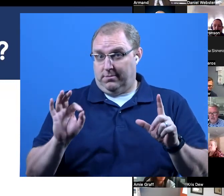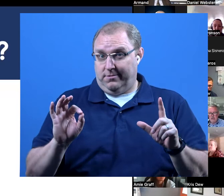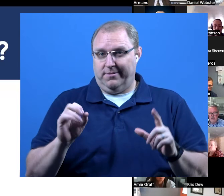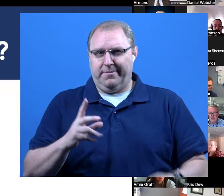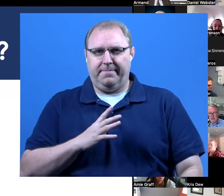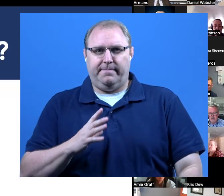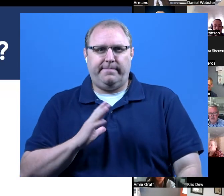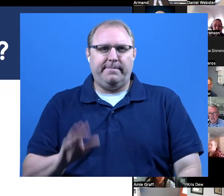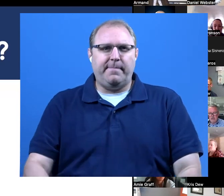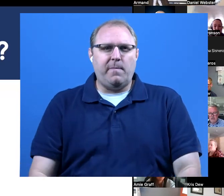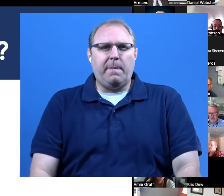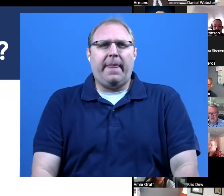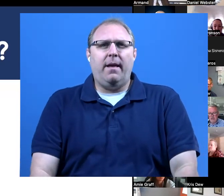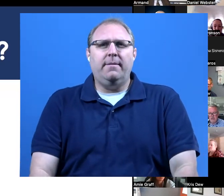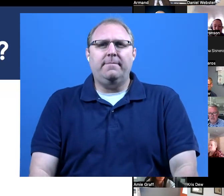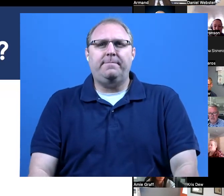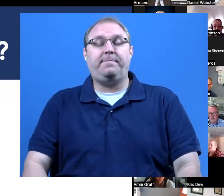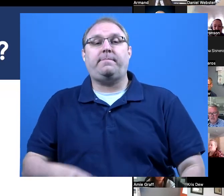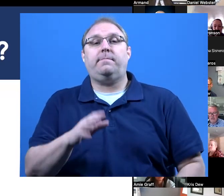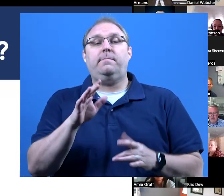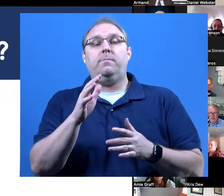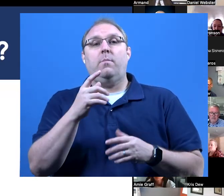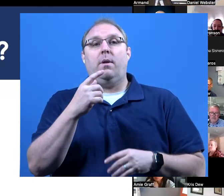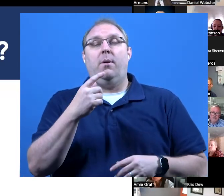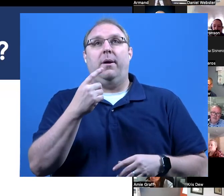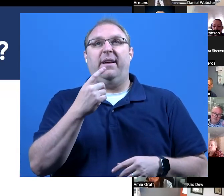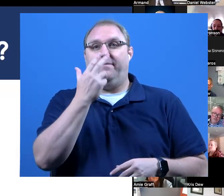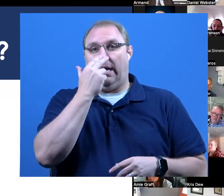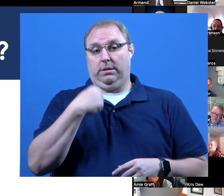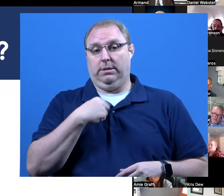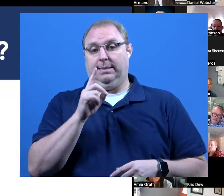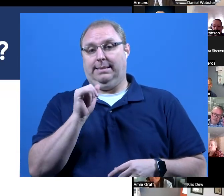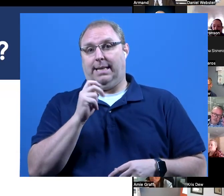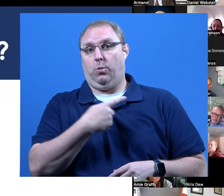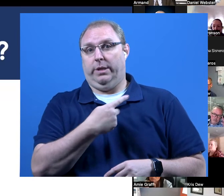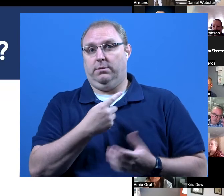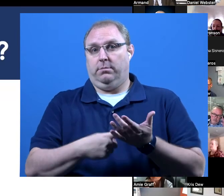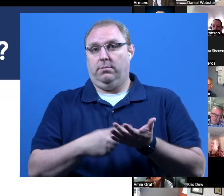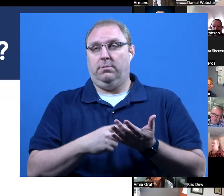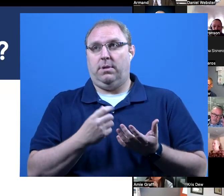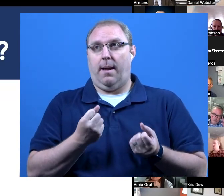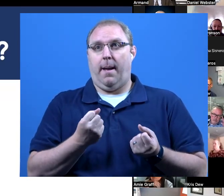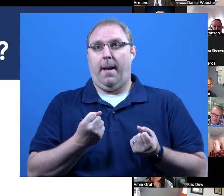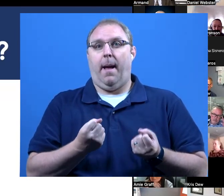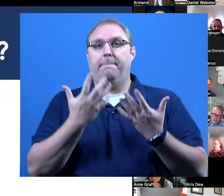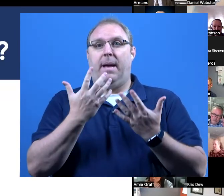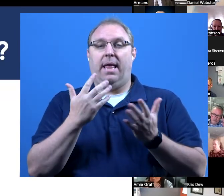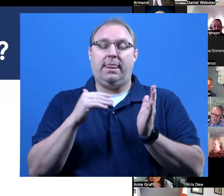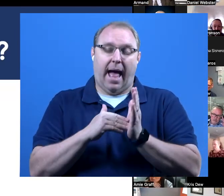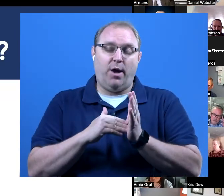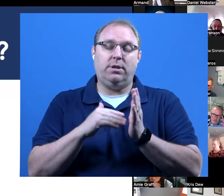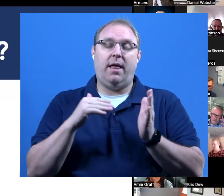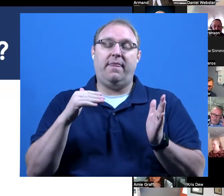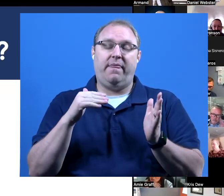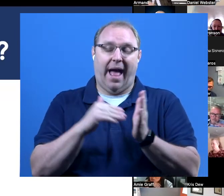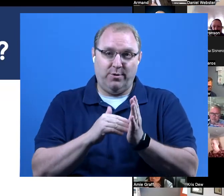of all, there's actually a form that we use, and it lists a whole bunch of observable behavior. Number one is